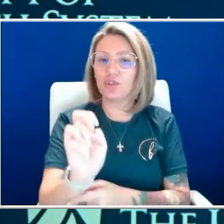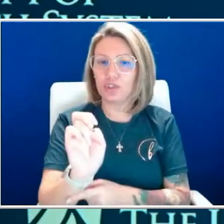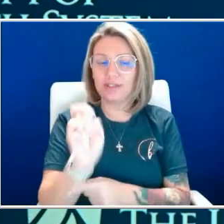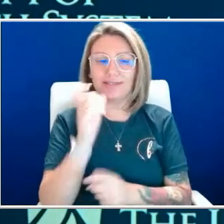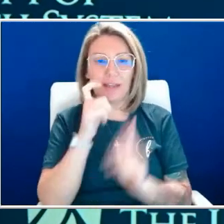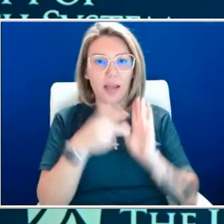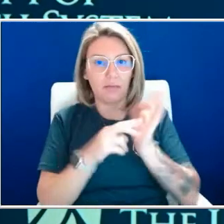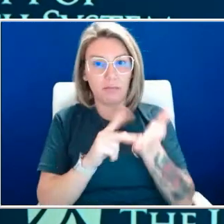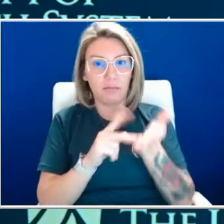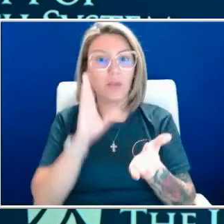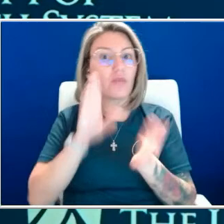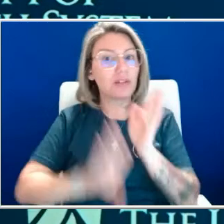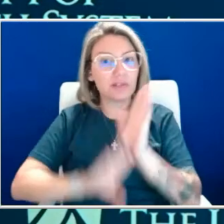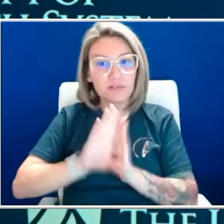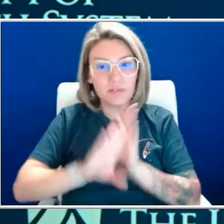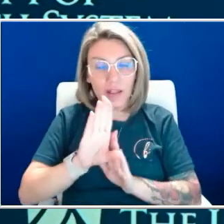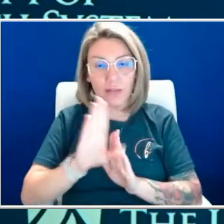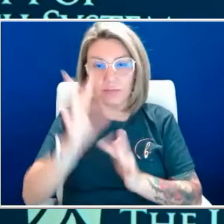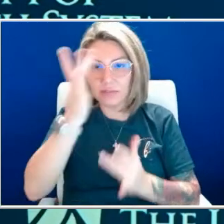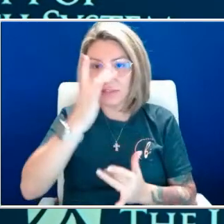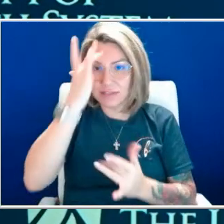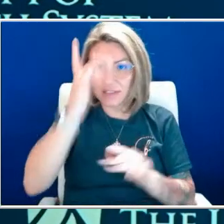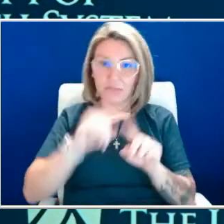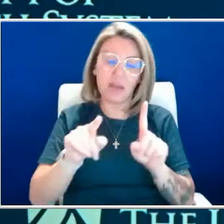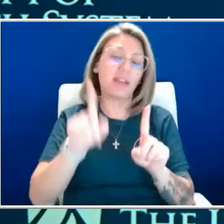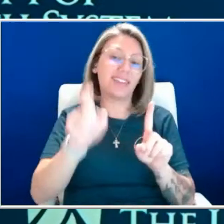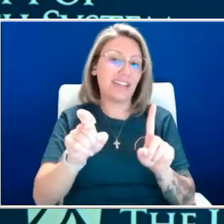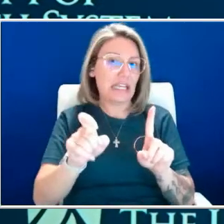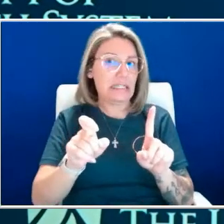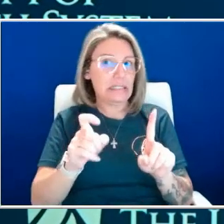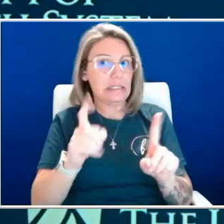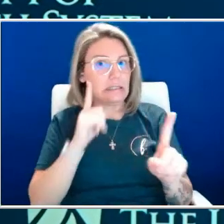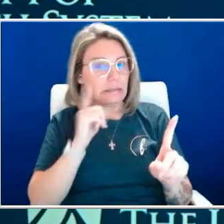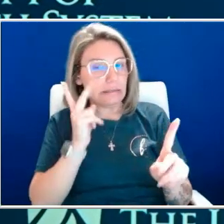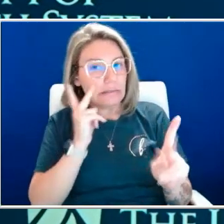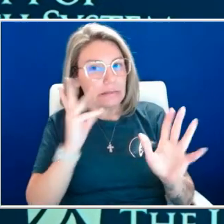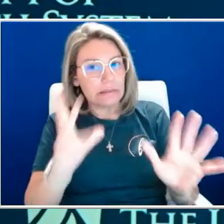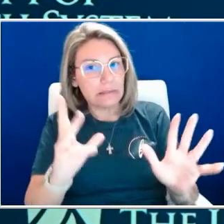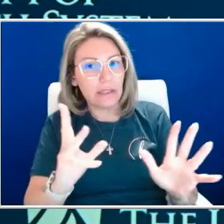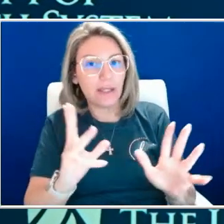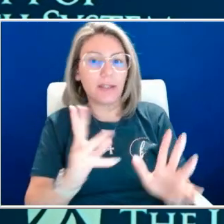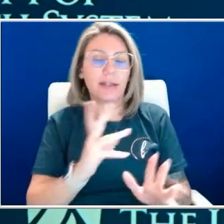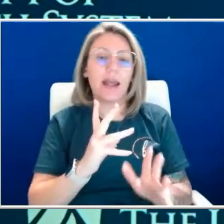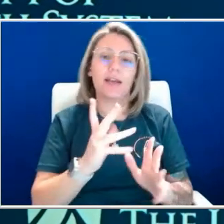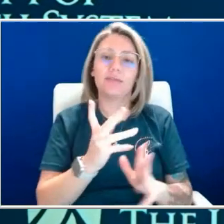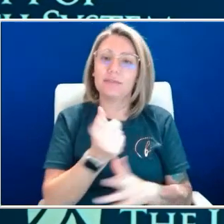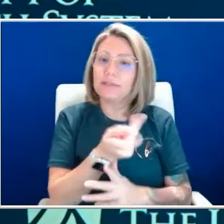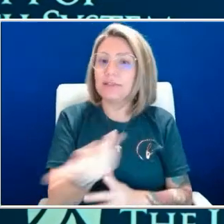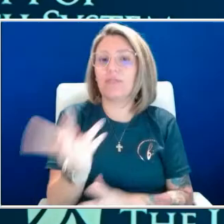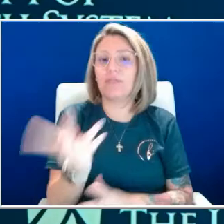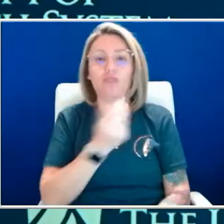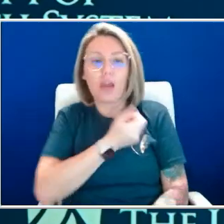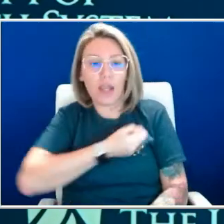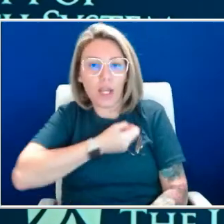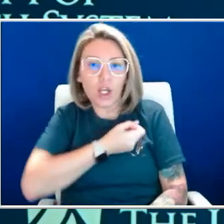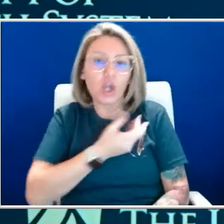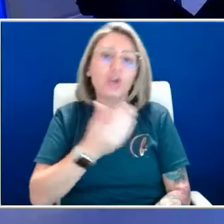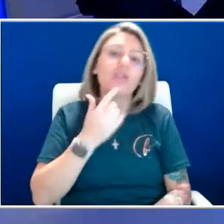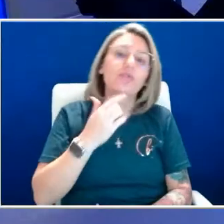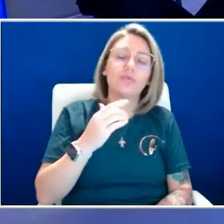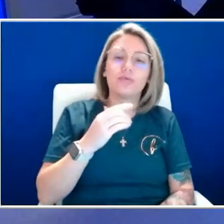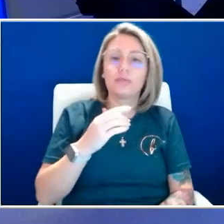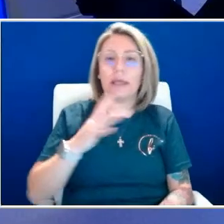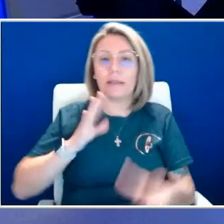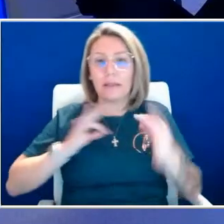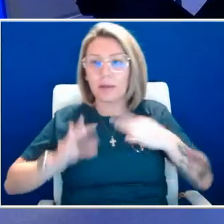develop the disease, but it means that they need to be watched closely. Sure. Get serial echocardiograms, get serial assessments by cardiologists. So even though Jackie had